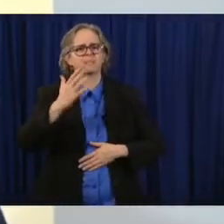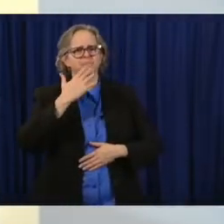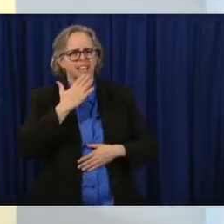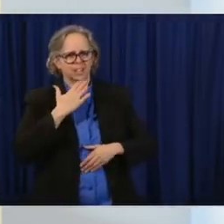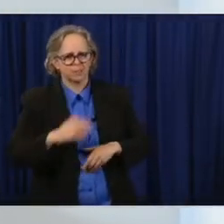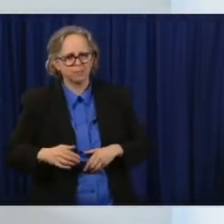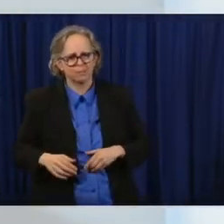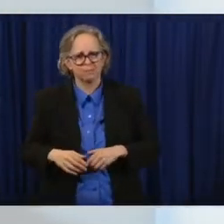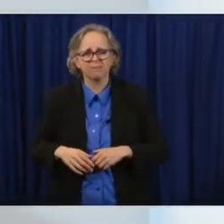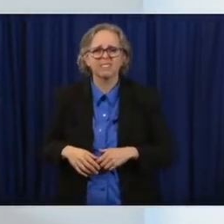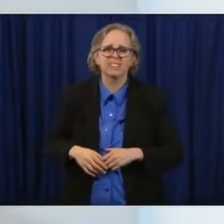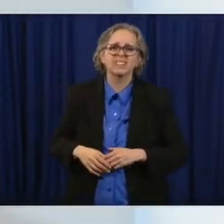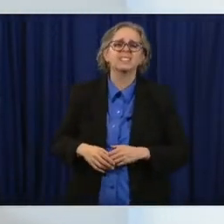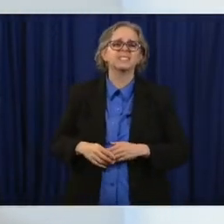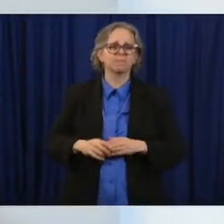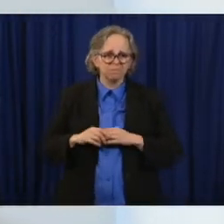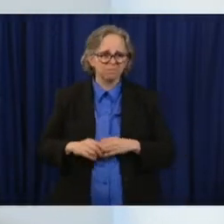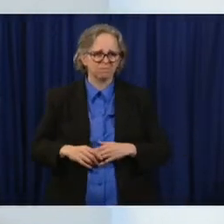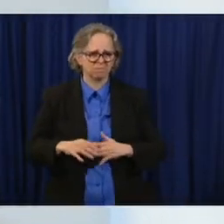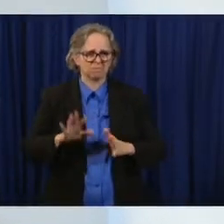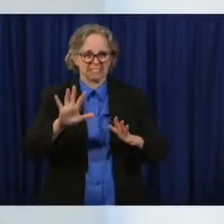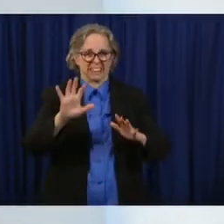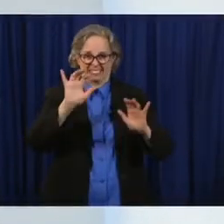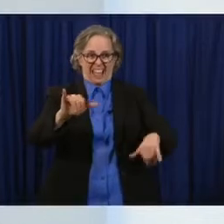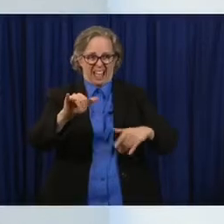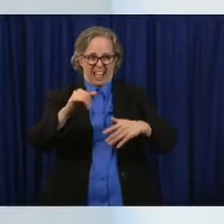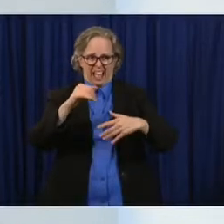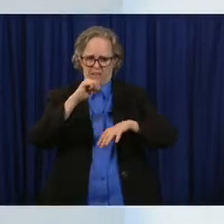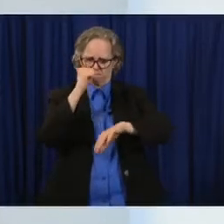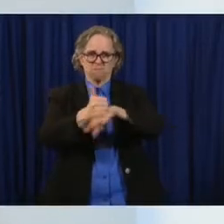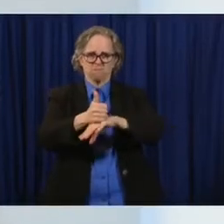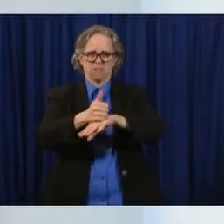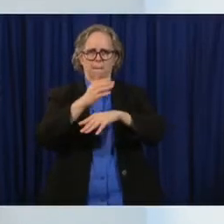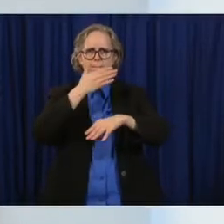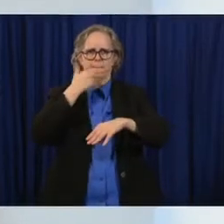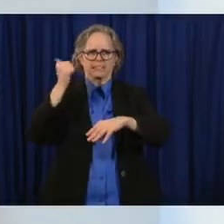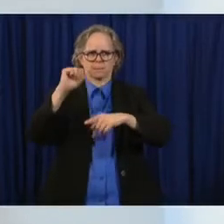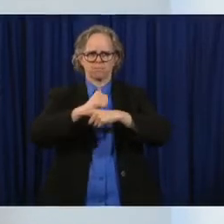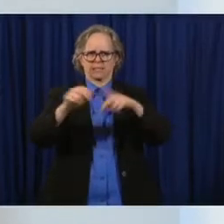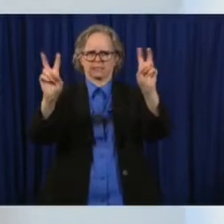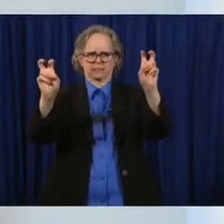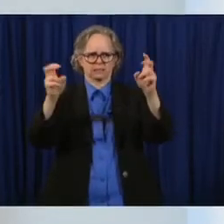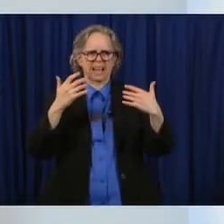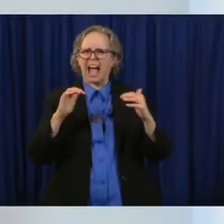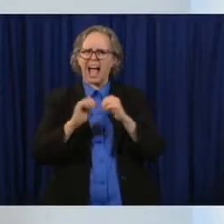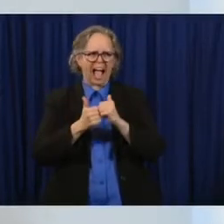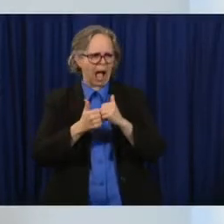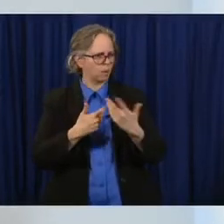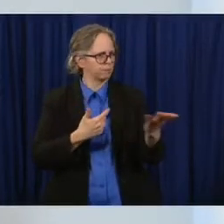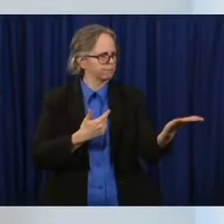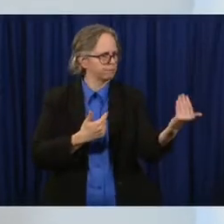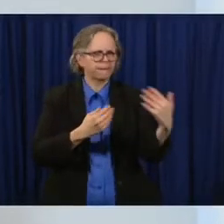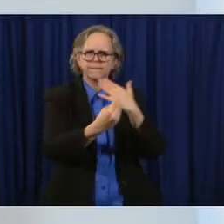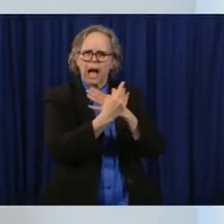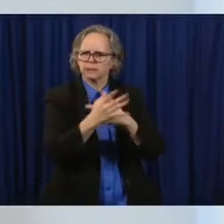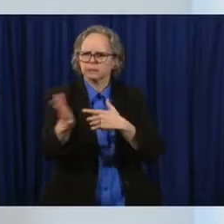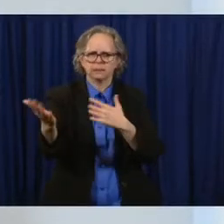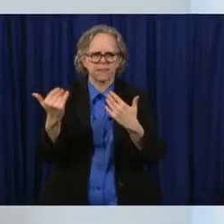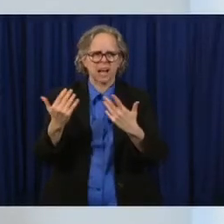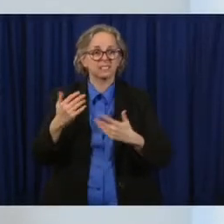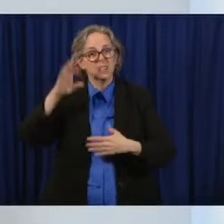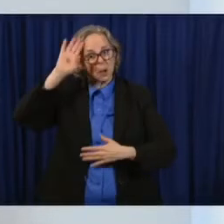designing these, we took the best advice we could, but I will tell you this. I would feel comfortable working in any of